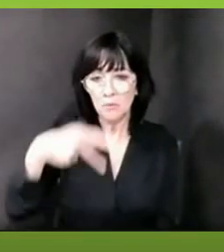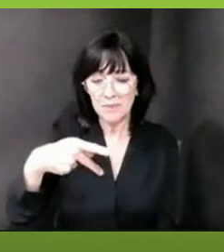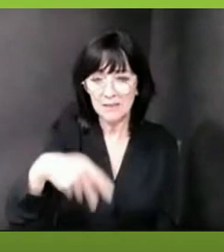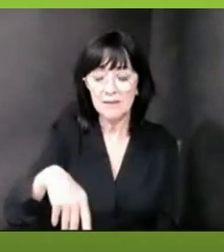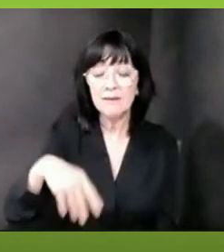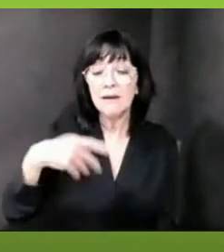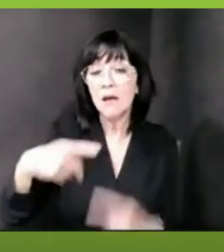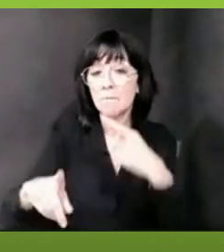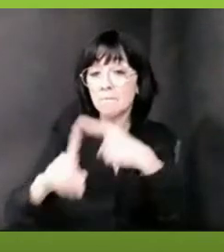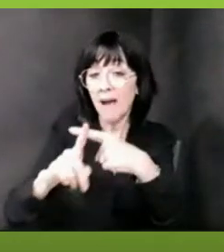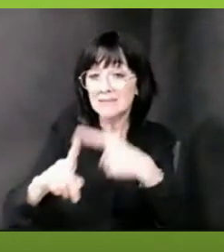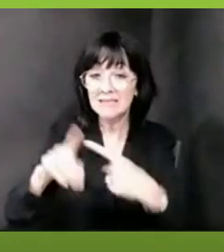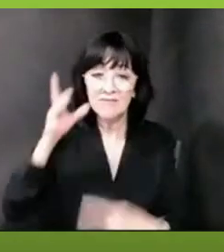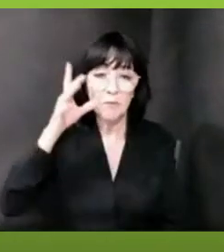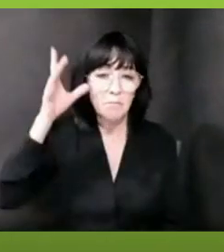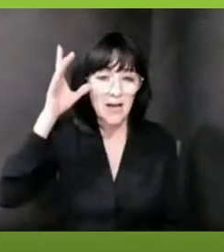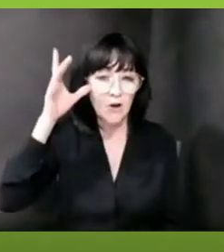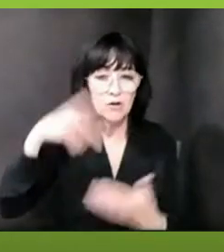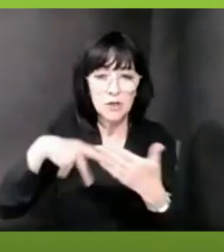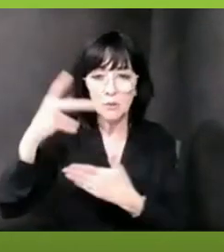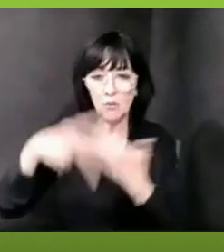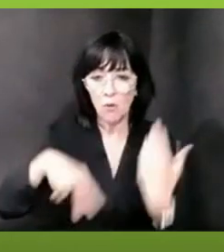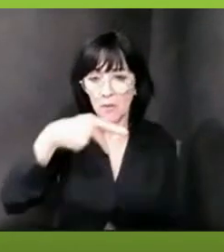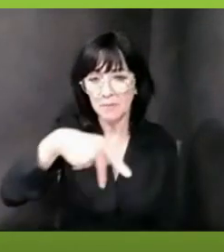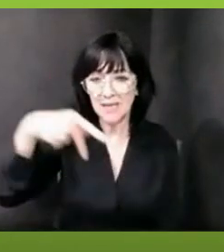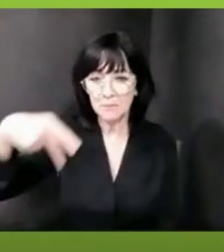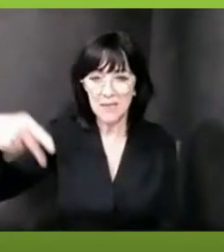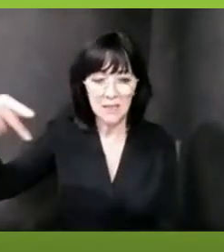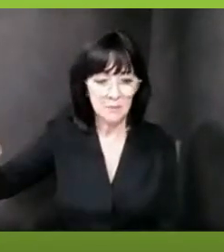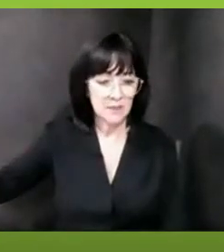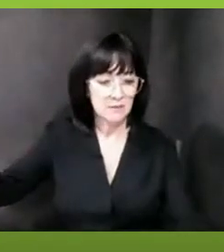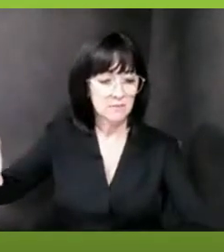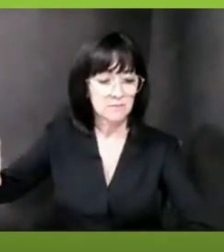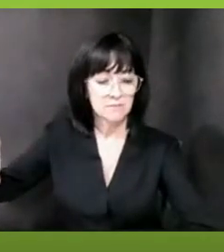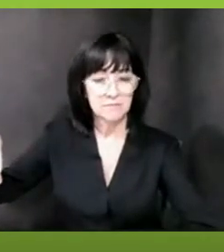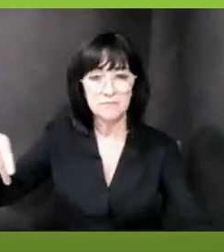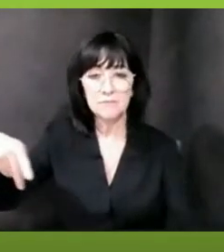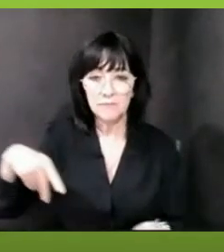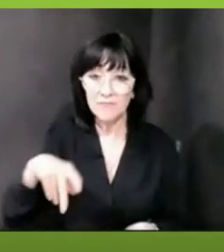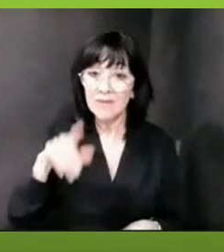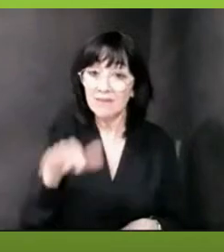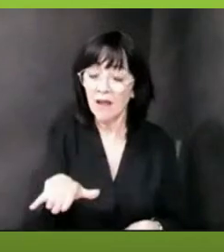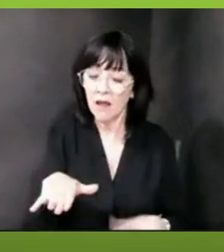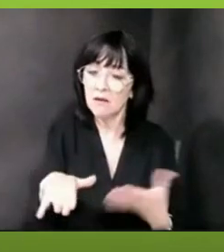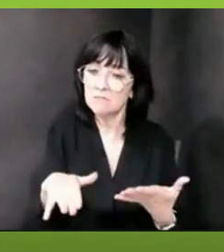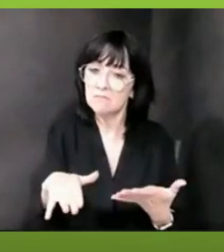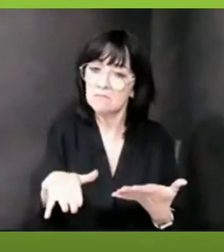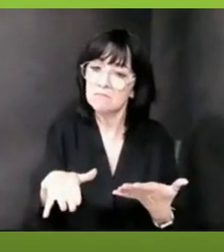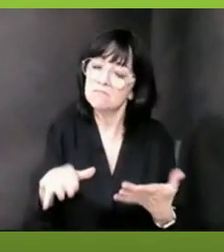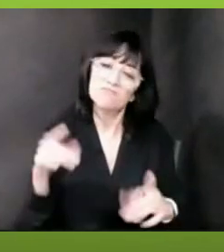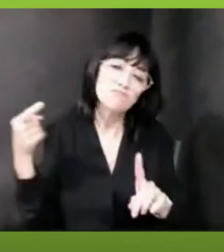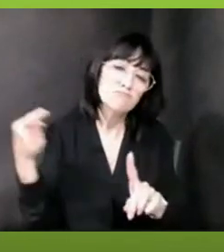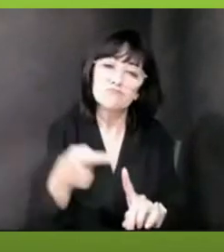Program. It really talks about just having a positive environment, right? Just like